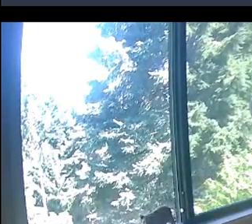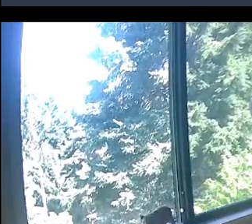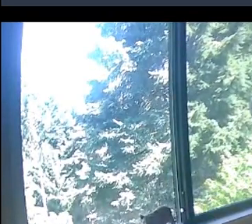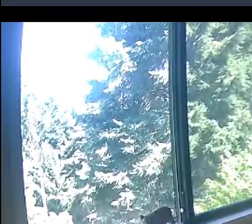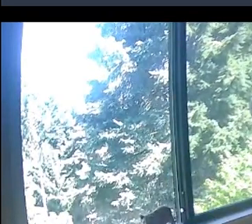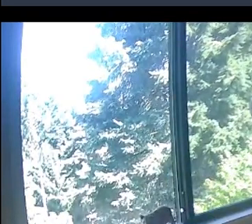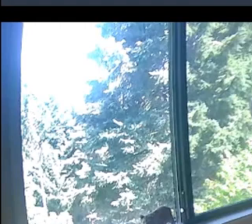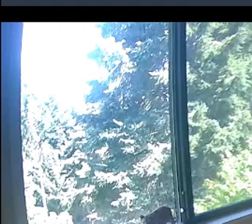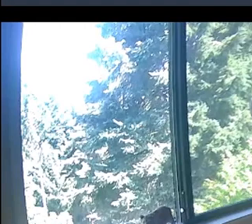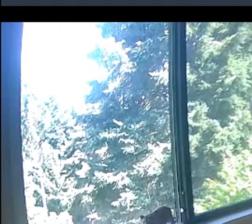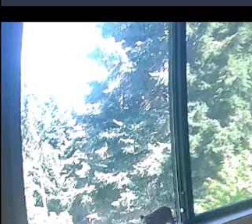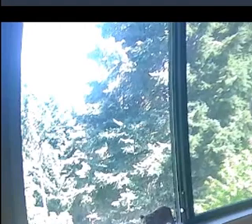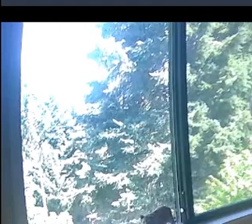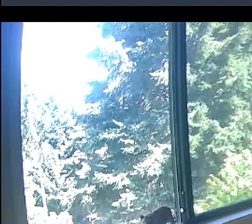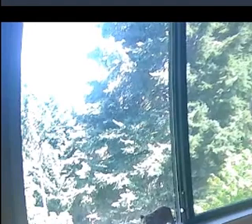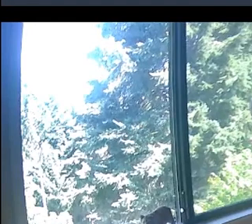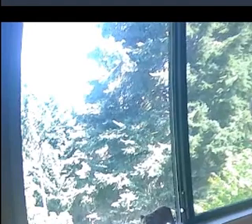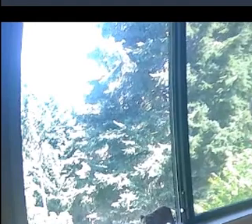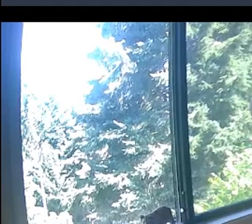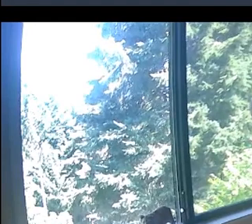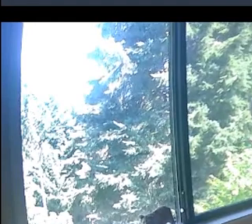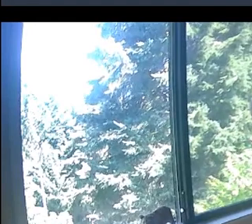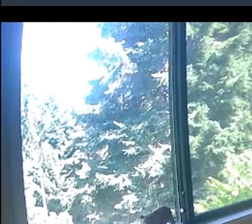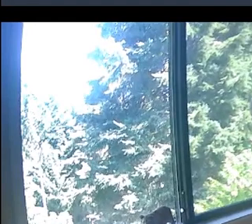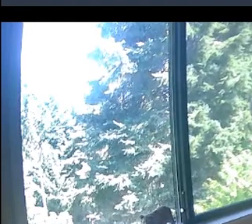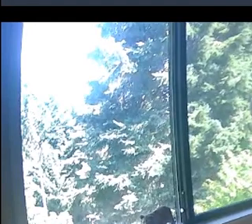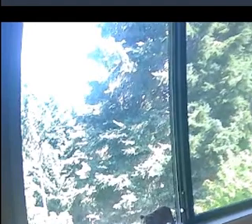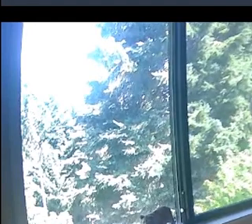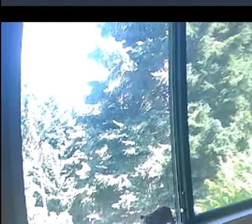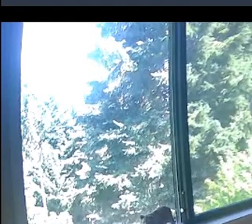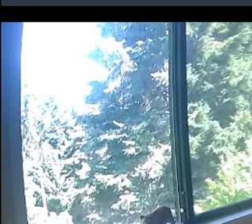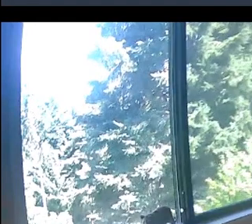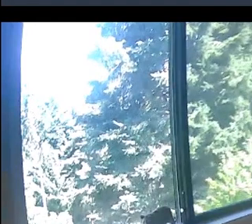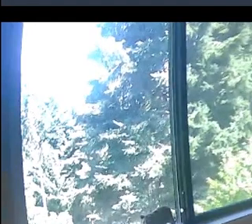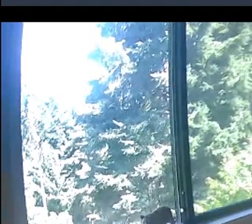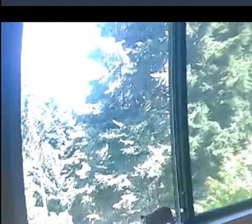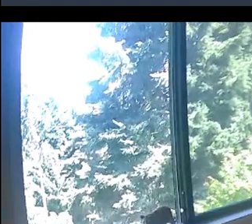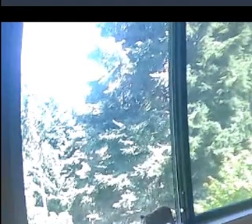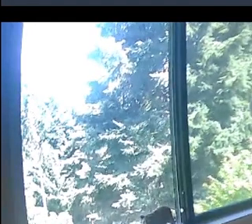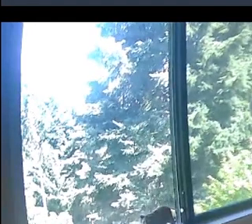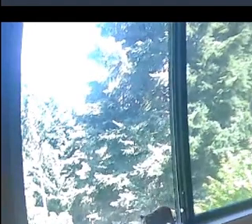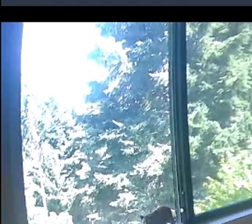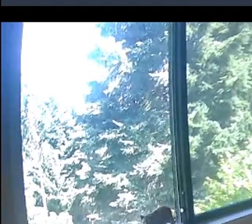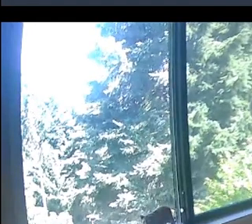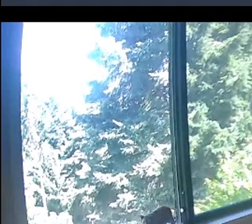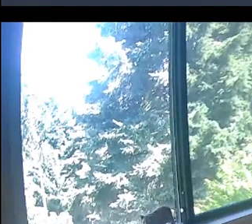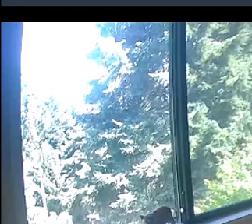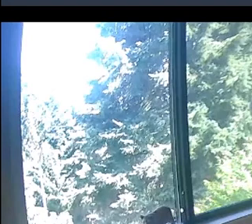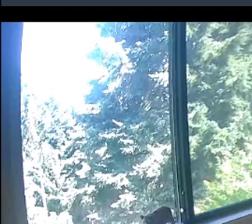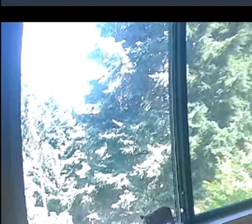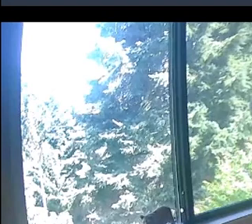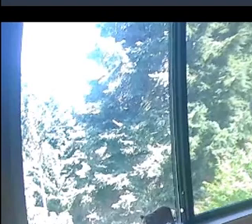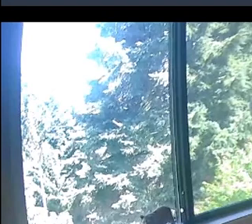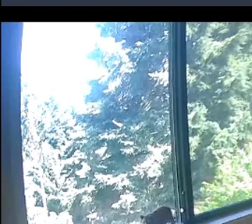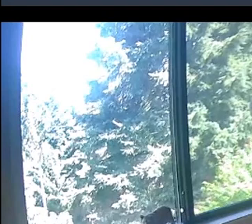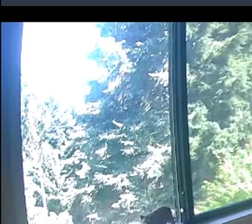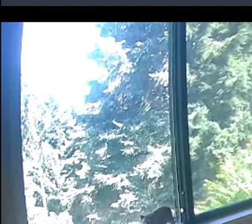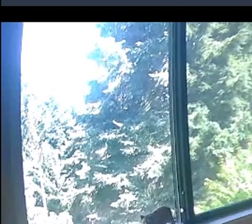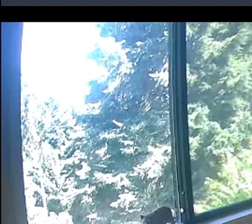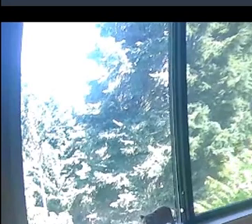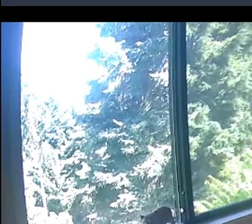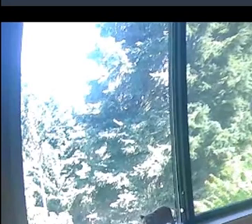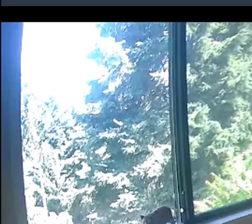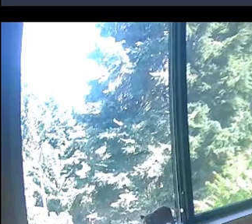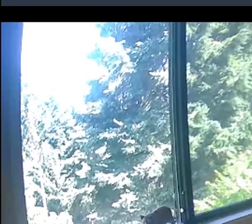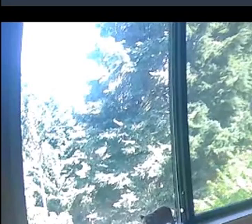from the Documentdb team, here to talk about a couple new features that have recently been released, and one of them I'm pretty excited about. But I'm not going